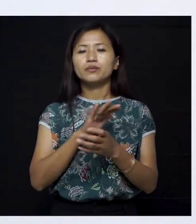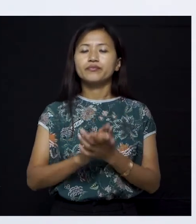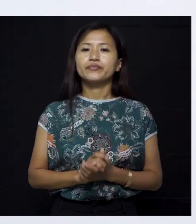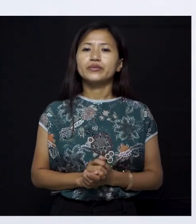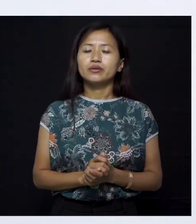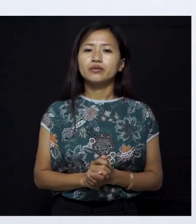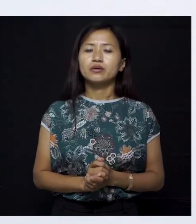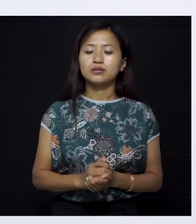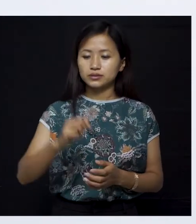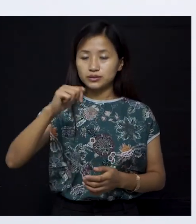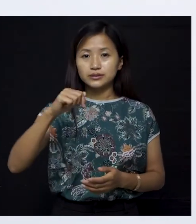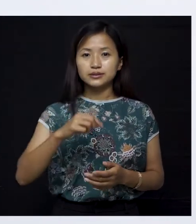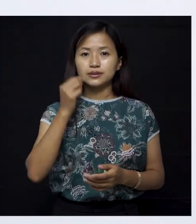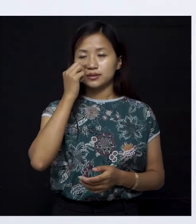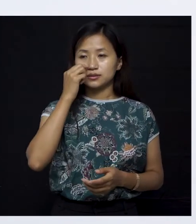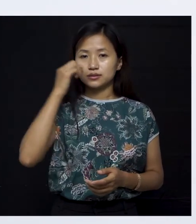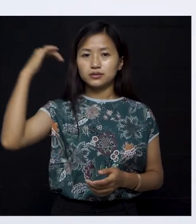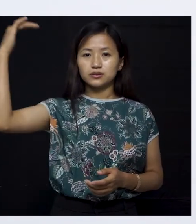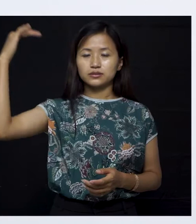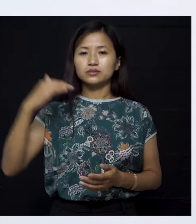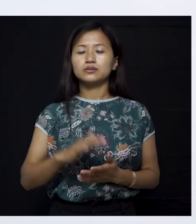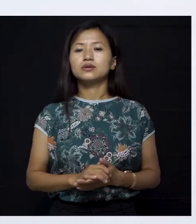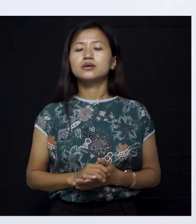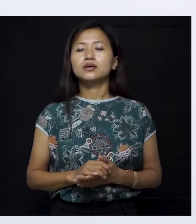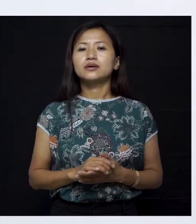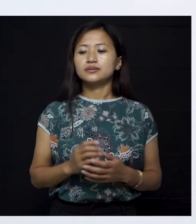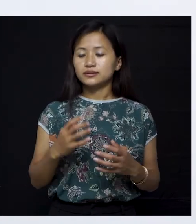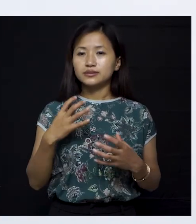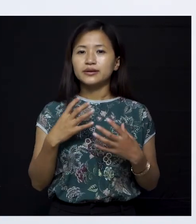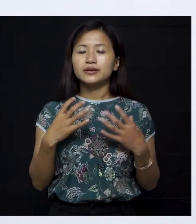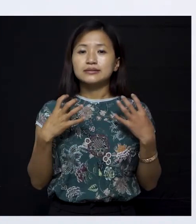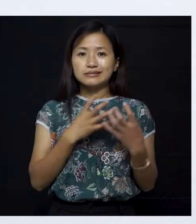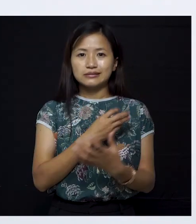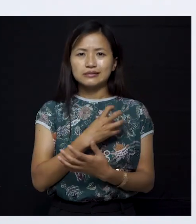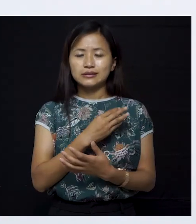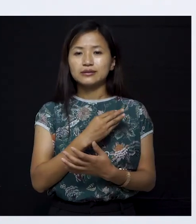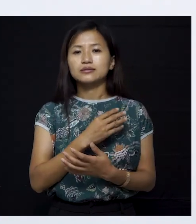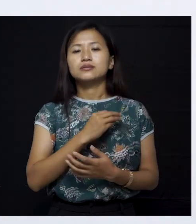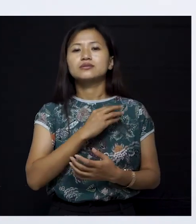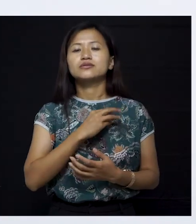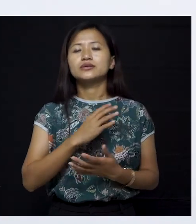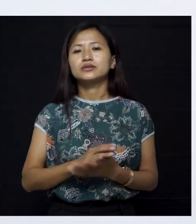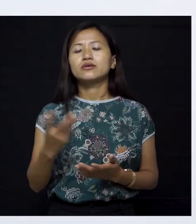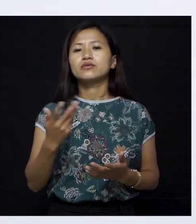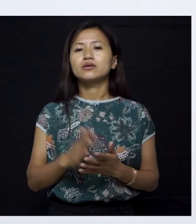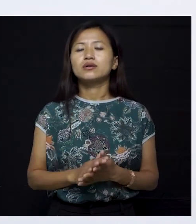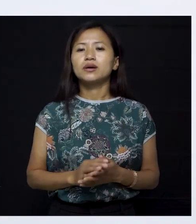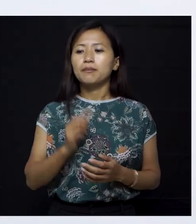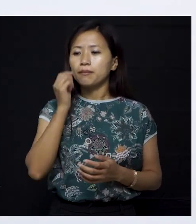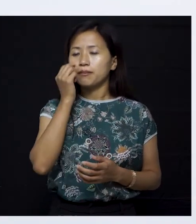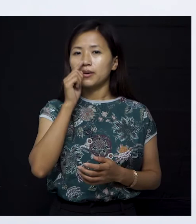And then at this, the girls were scared of how their mother's reaction would be, because the mother had been crying so much